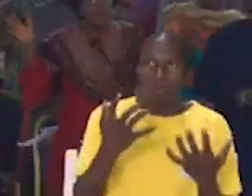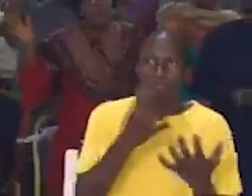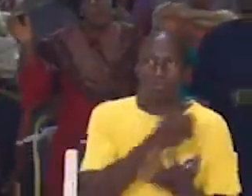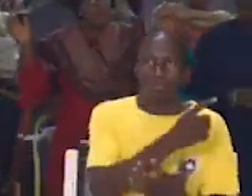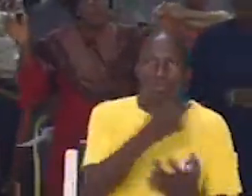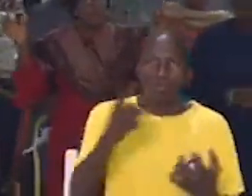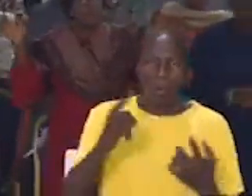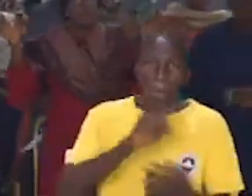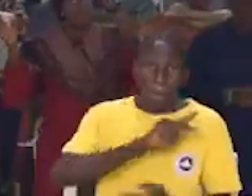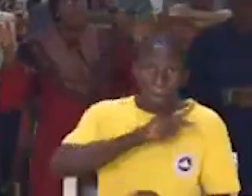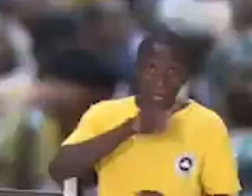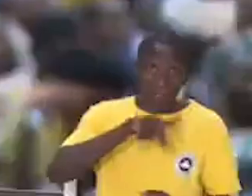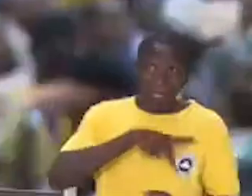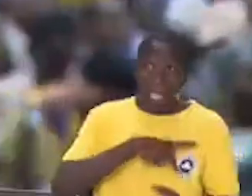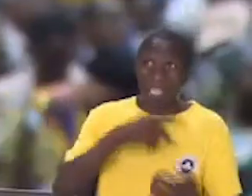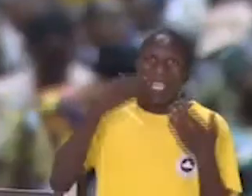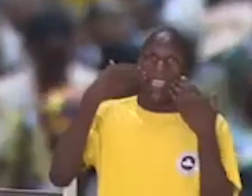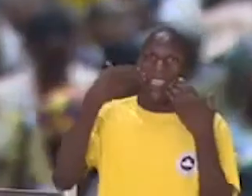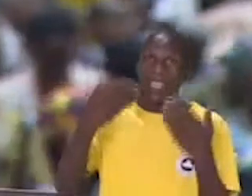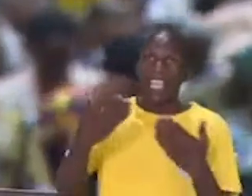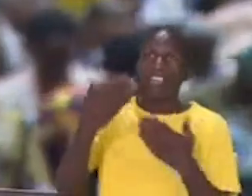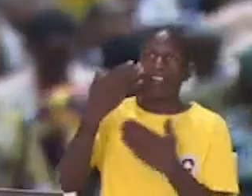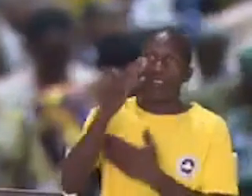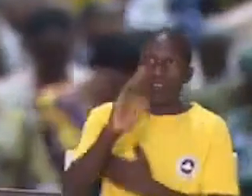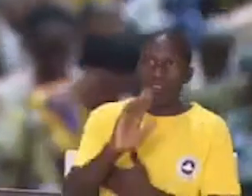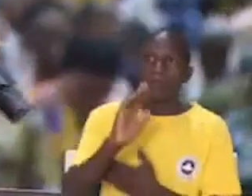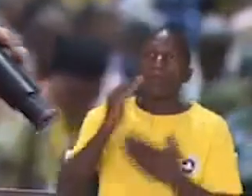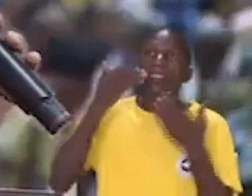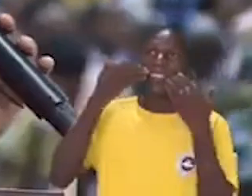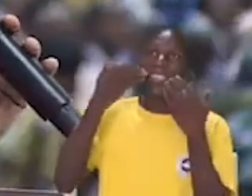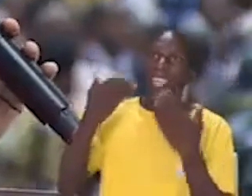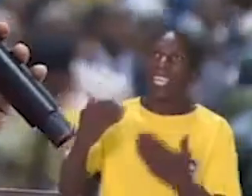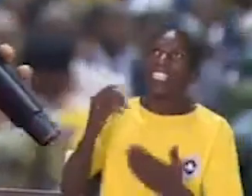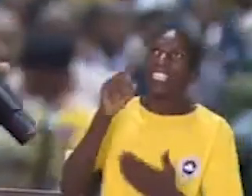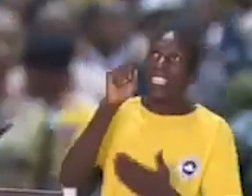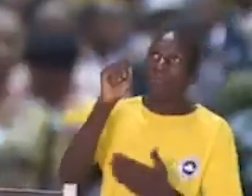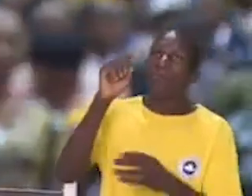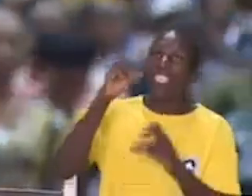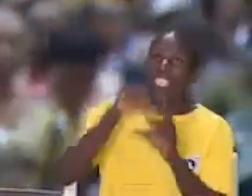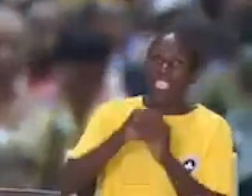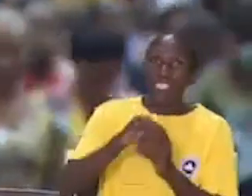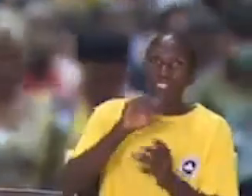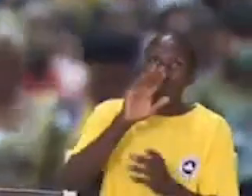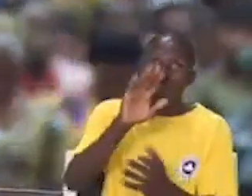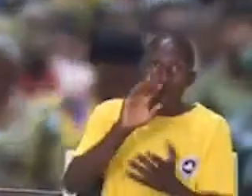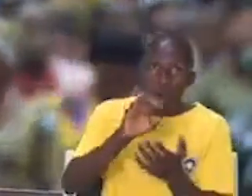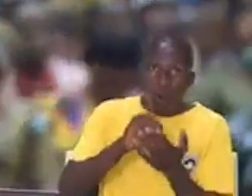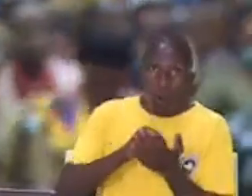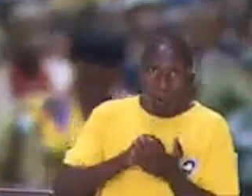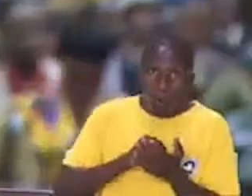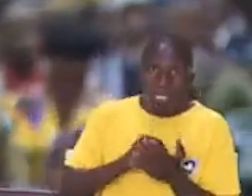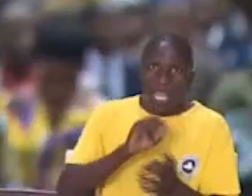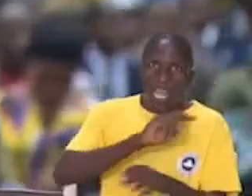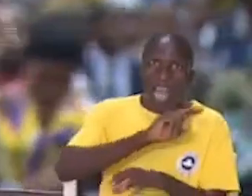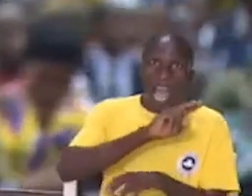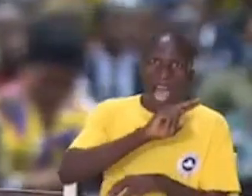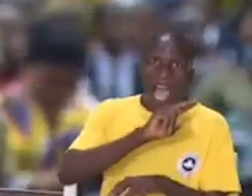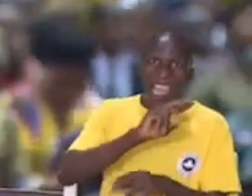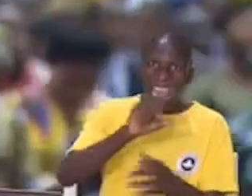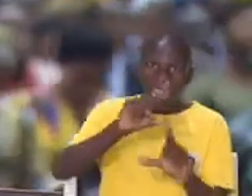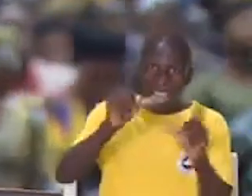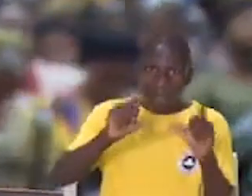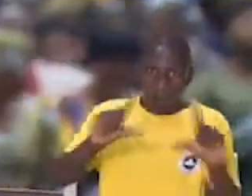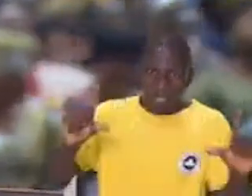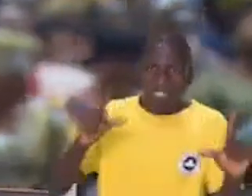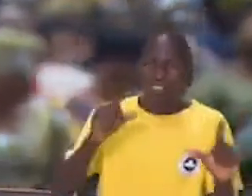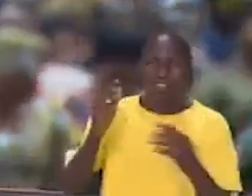God. If possible, thank Him in your own native language. Yes, no matter where